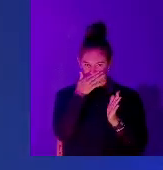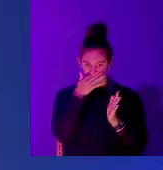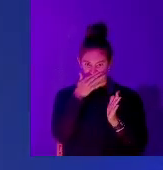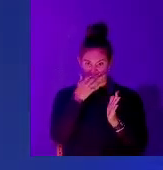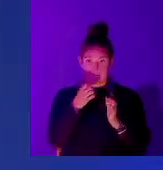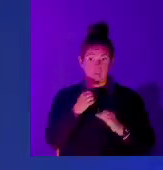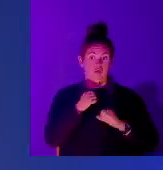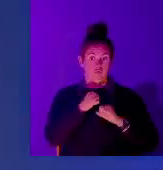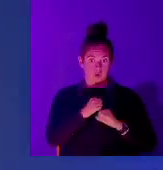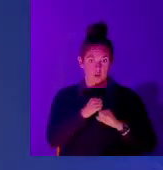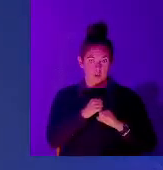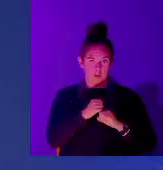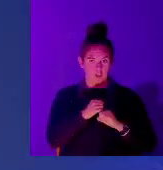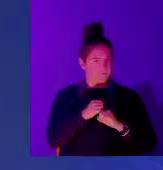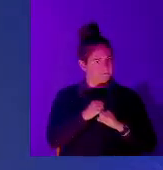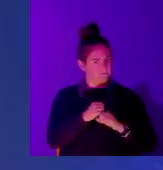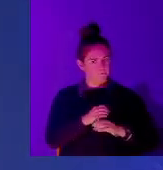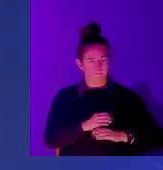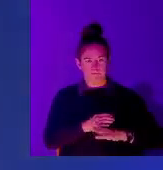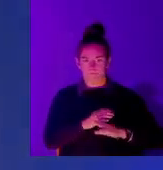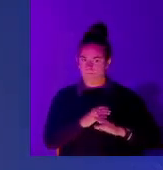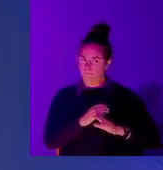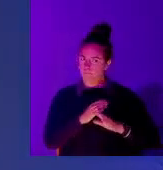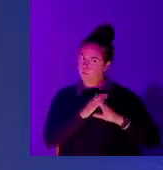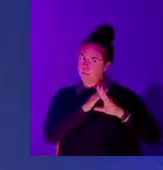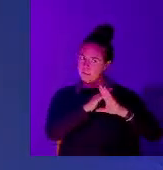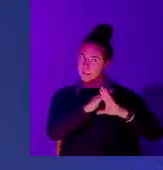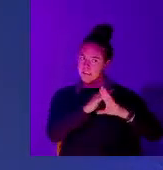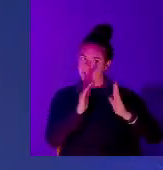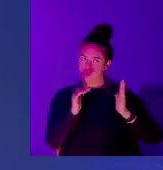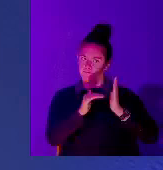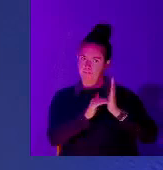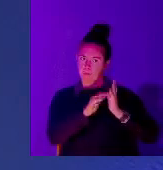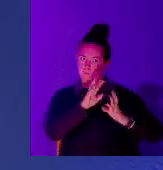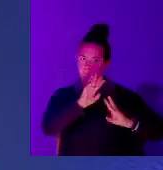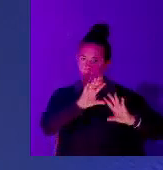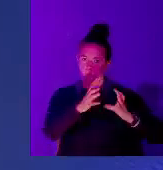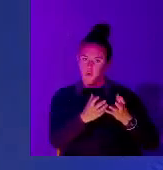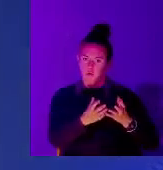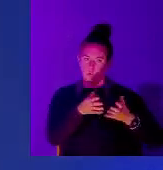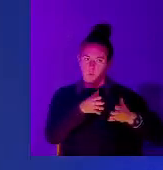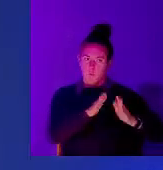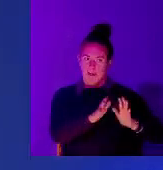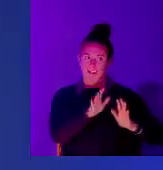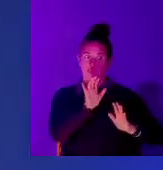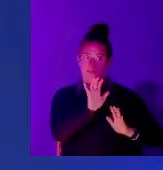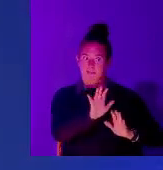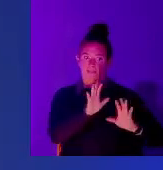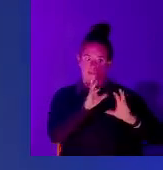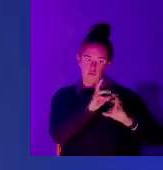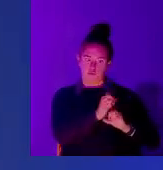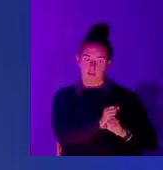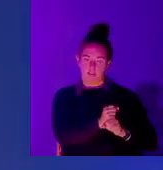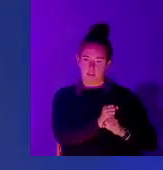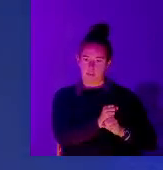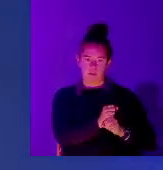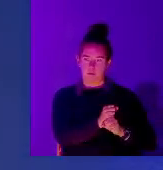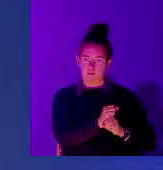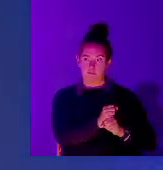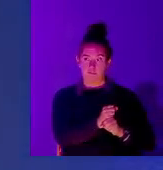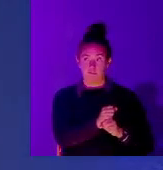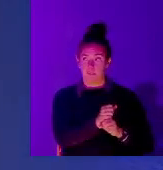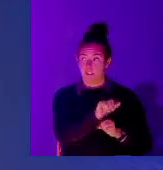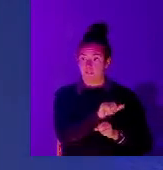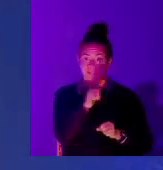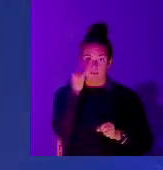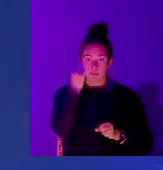and resisting the world's ways and its attractions, even to the point of suffering, persecution, or